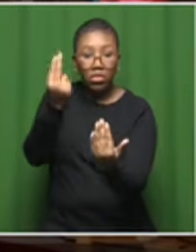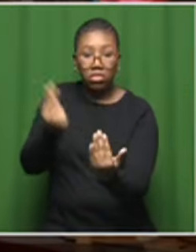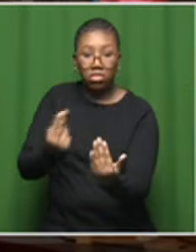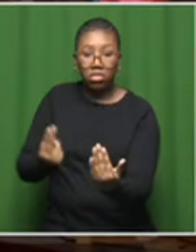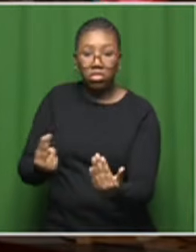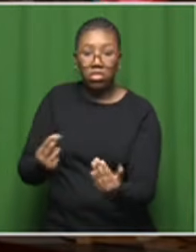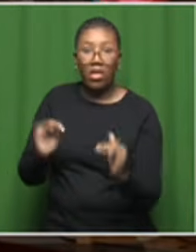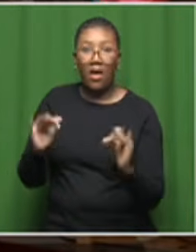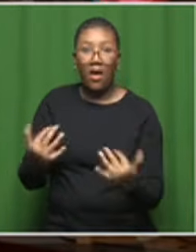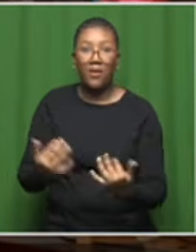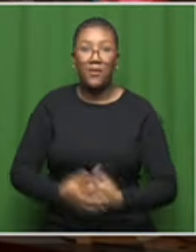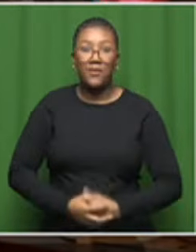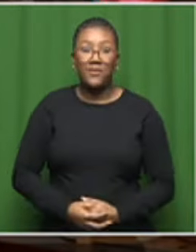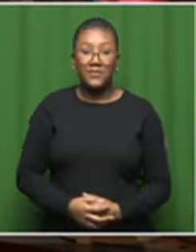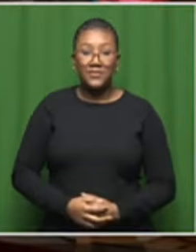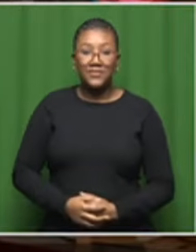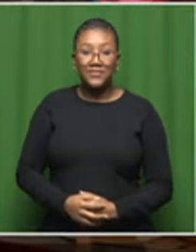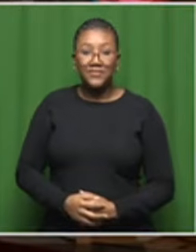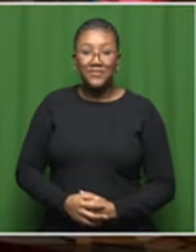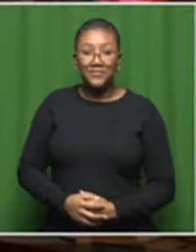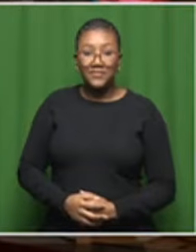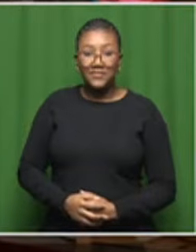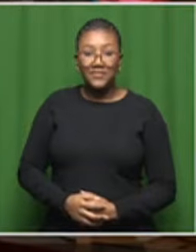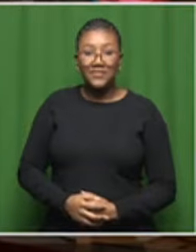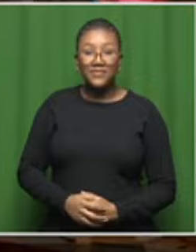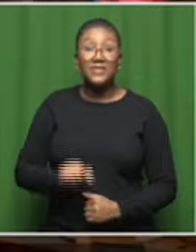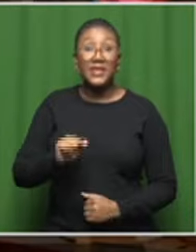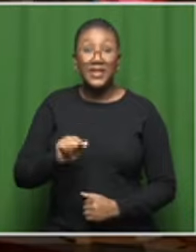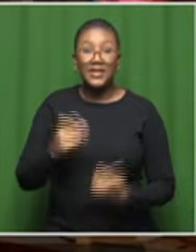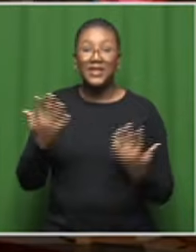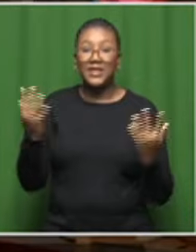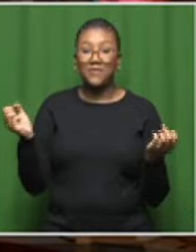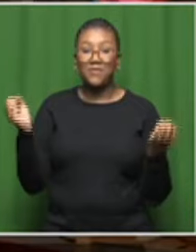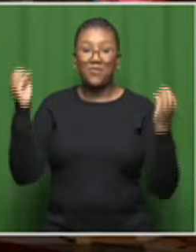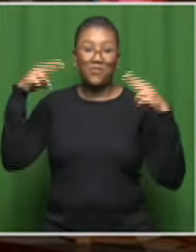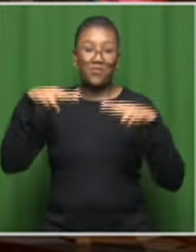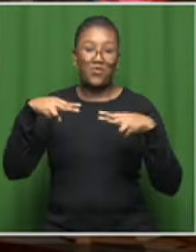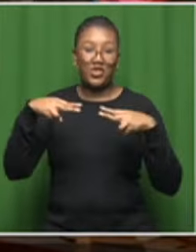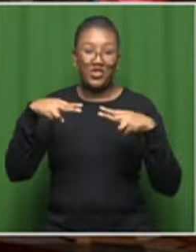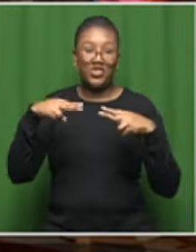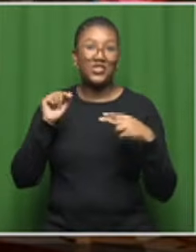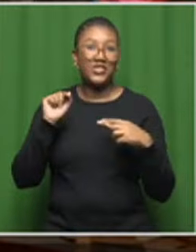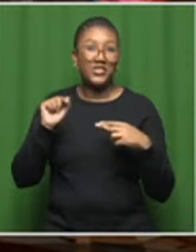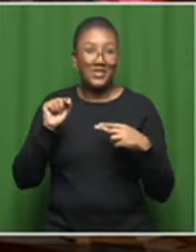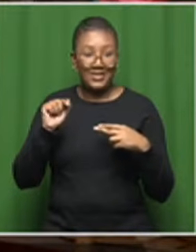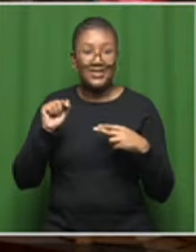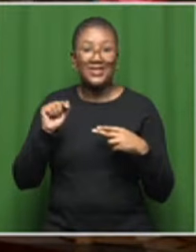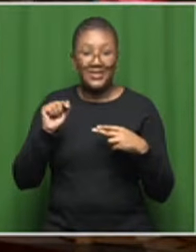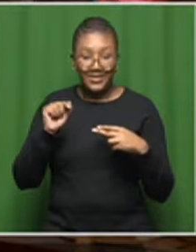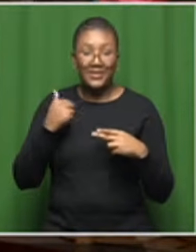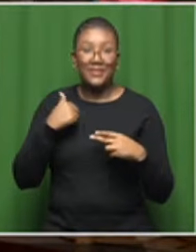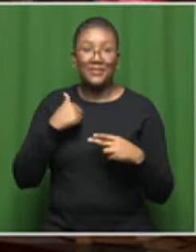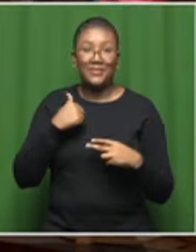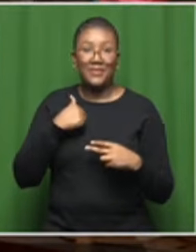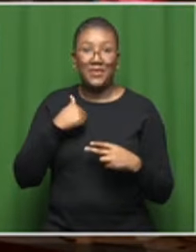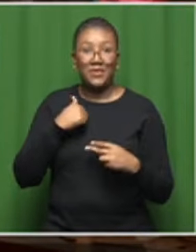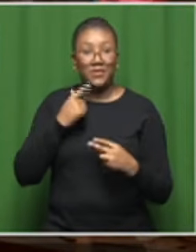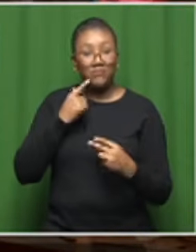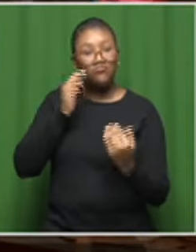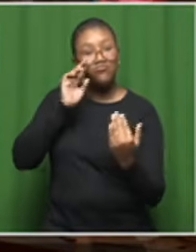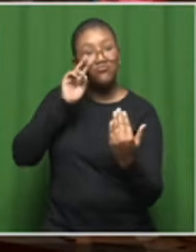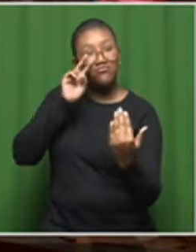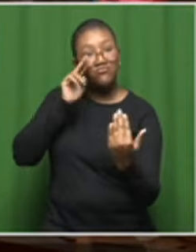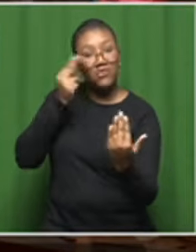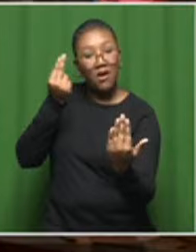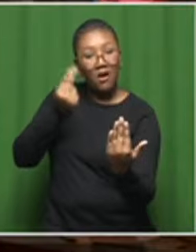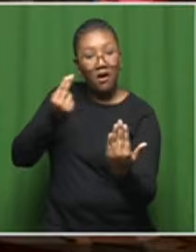I think I would like to call it a bridge. I think for me, as I work, in